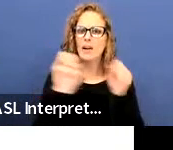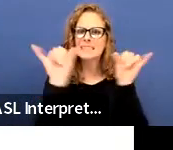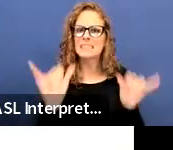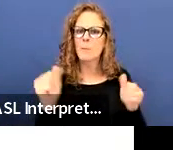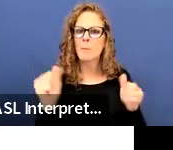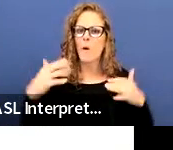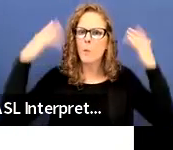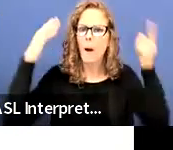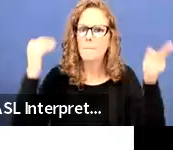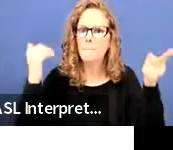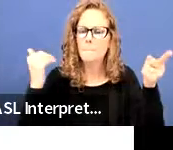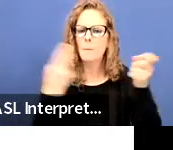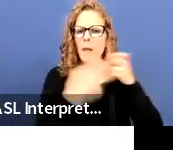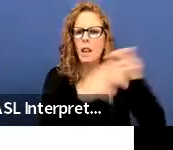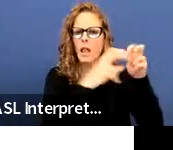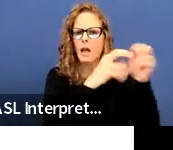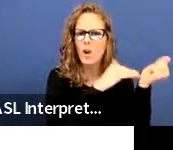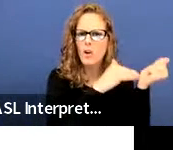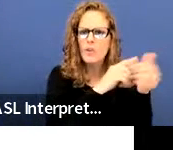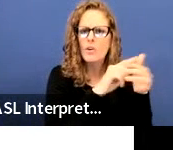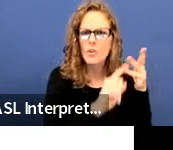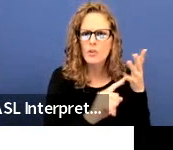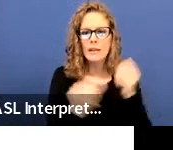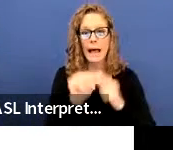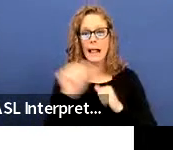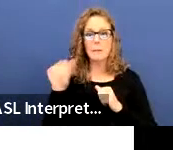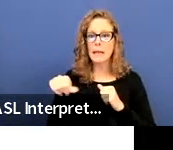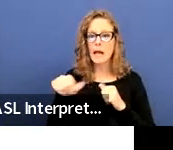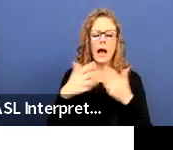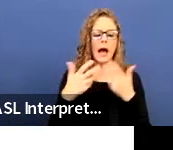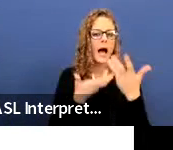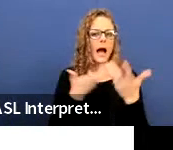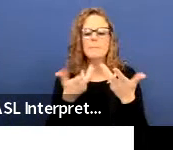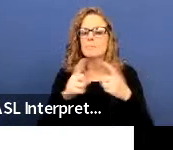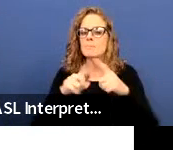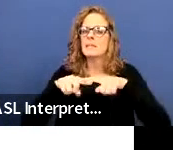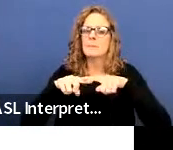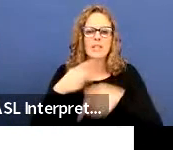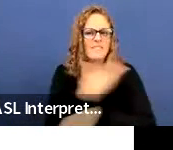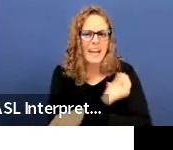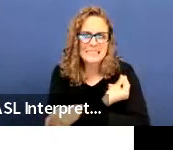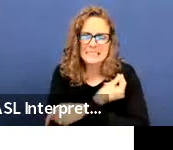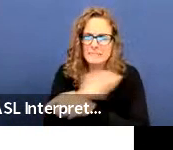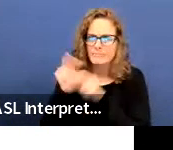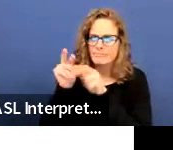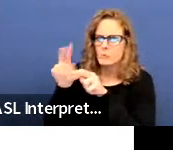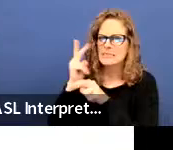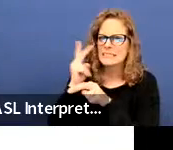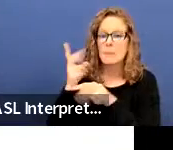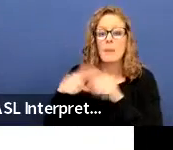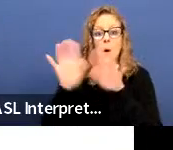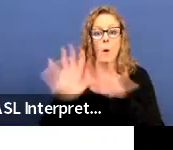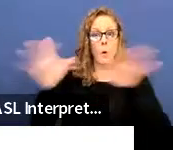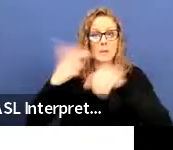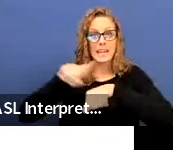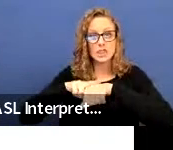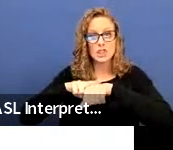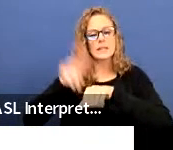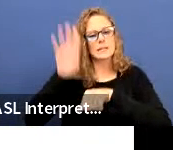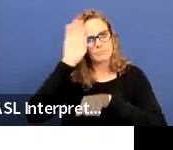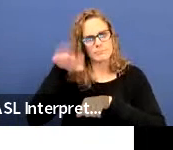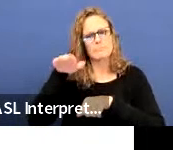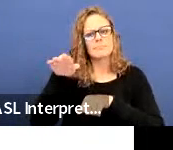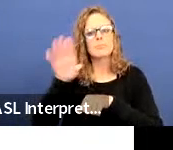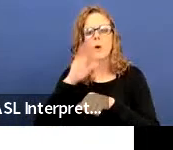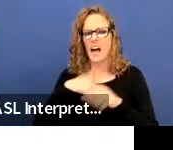comes down to how well the vaccines hold up in preventing severe disease. But nationwide, I do think we're setting up for a potentially